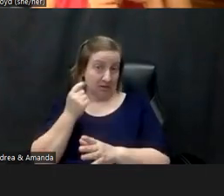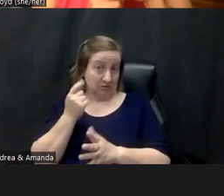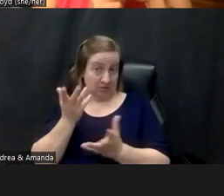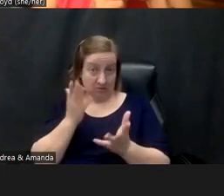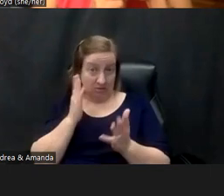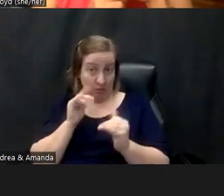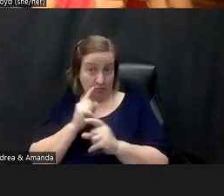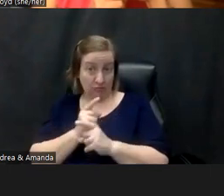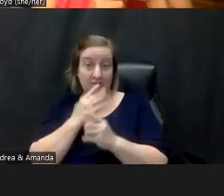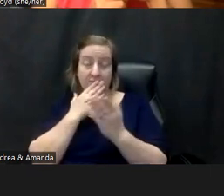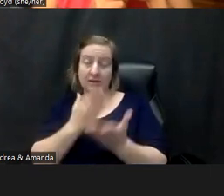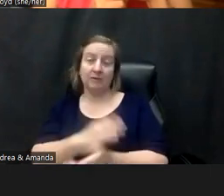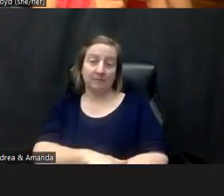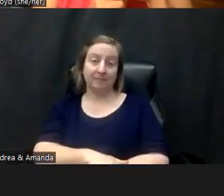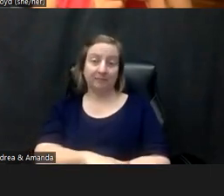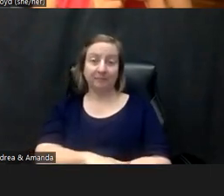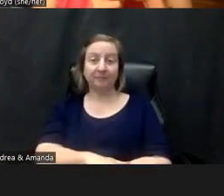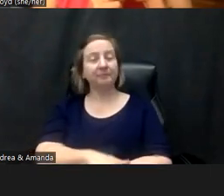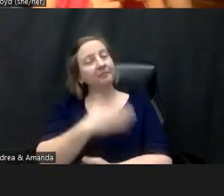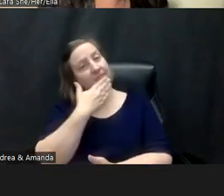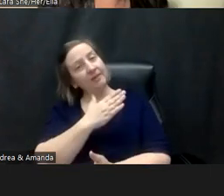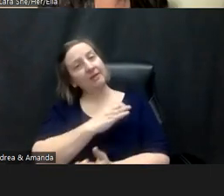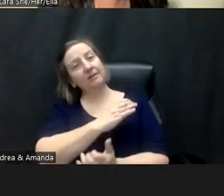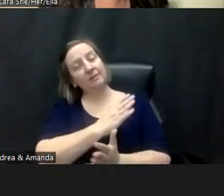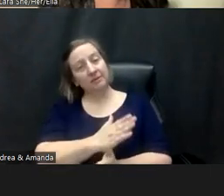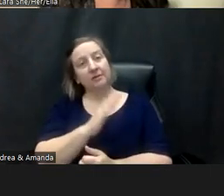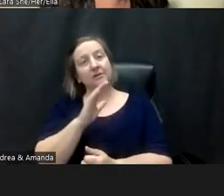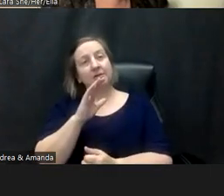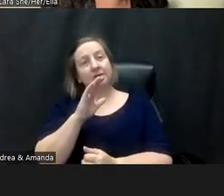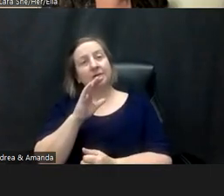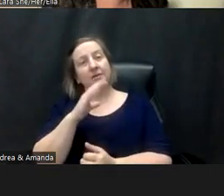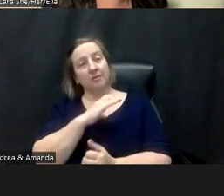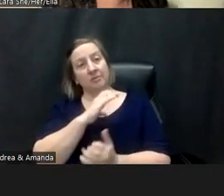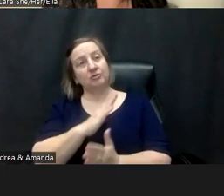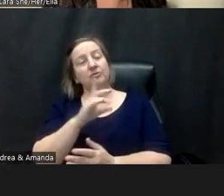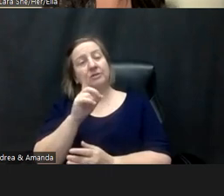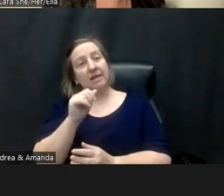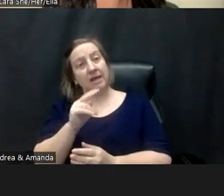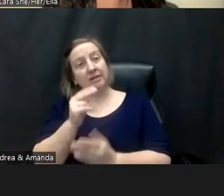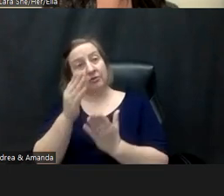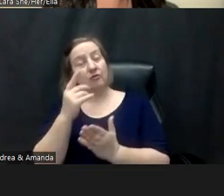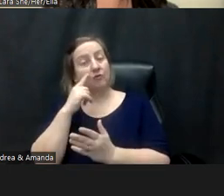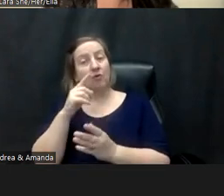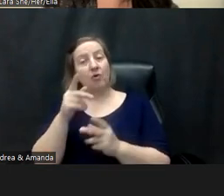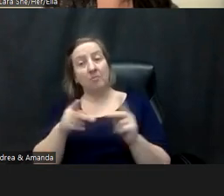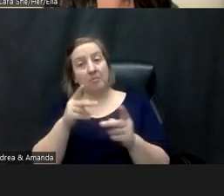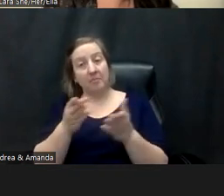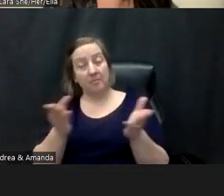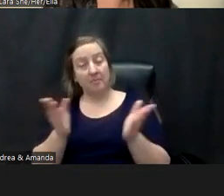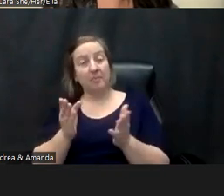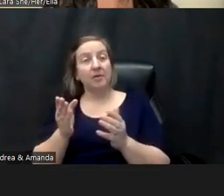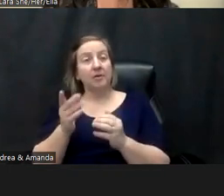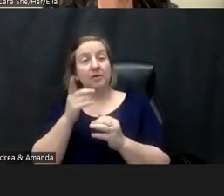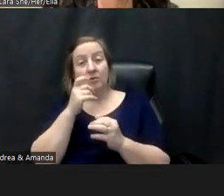that's true. Thank you. Thank you, Commissioner. And Commissioner Dunn's suggestion is that for the members that have